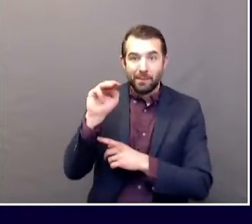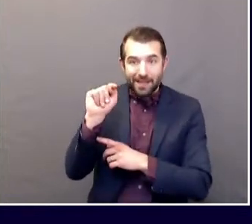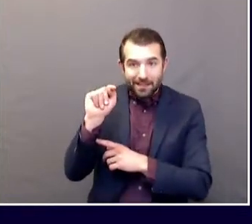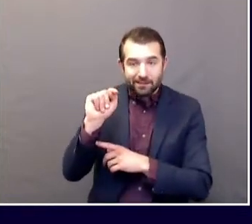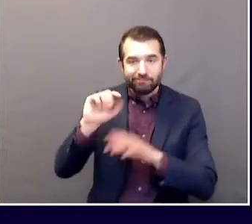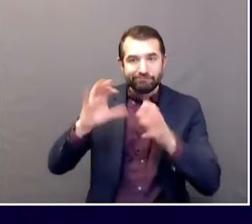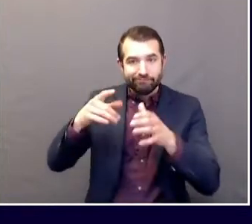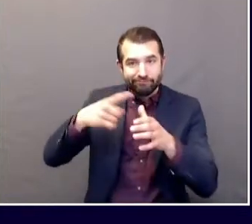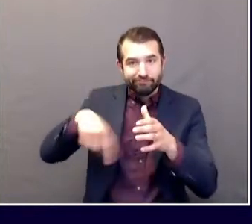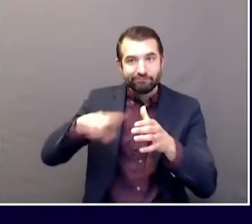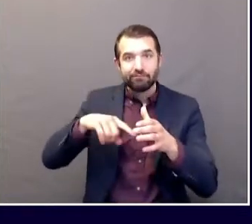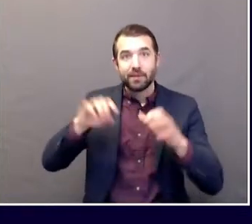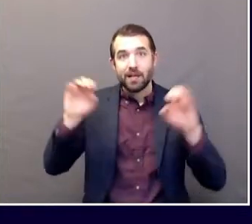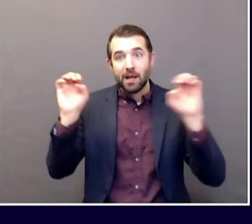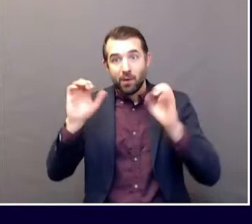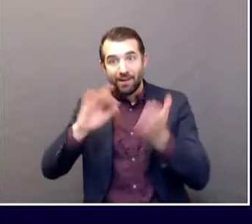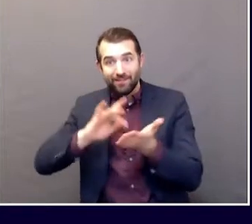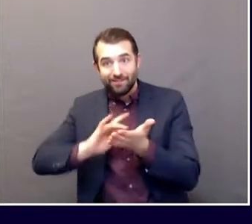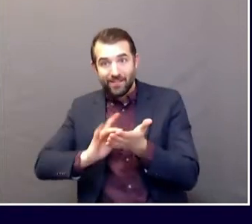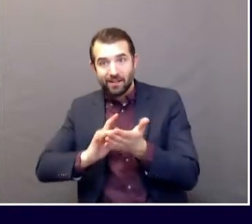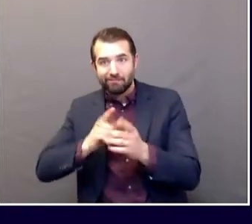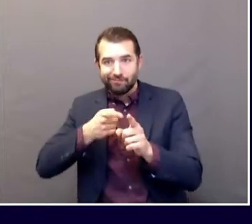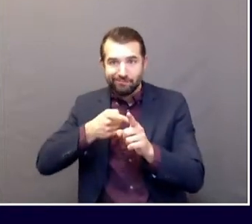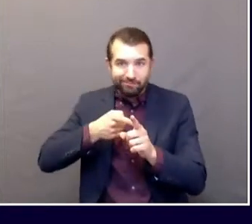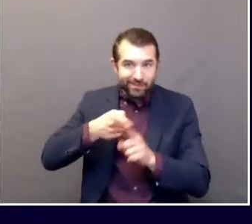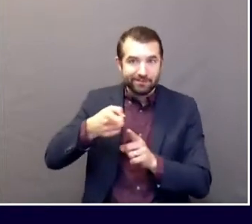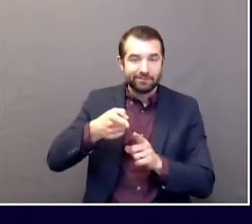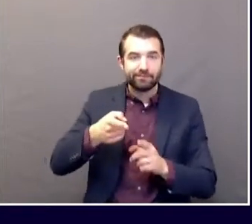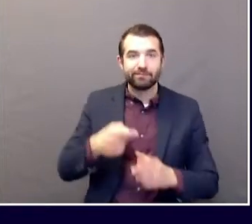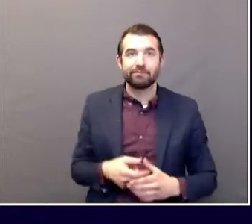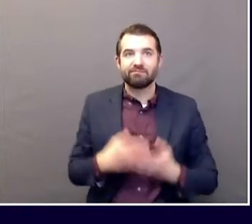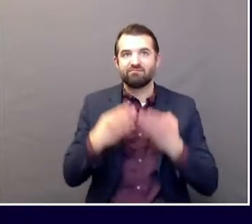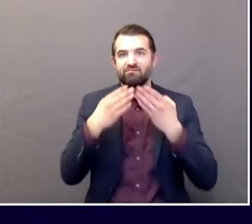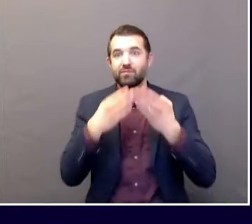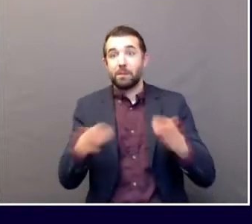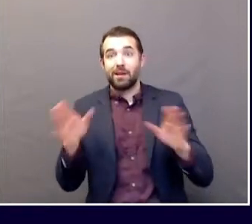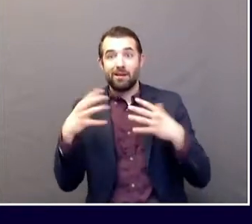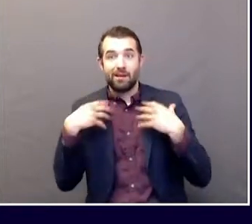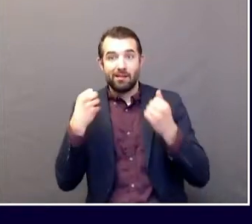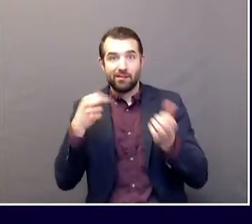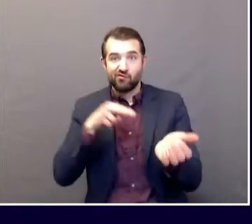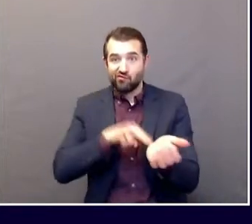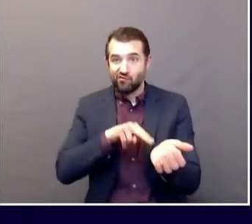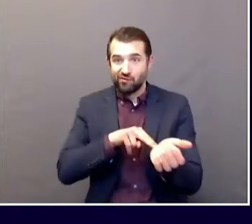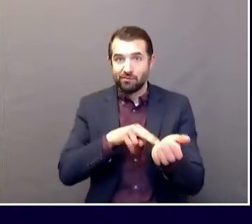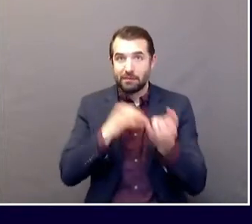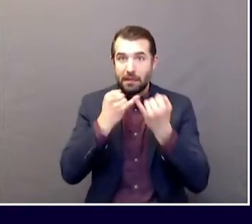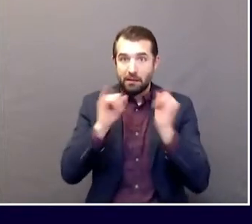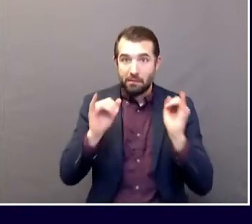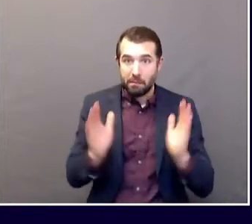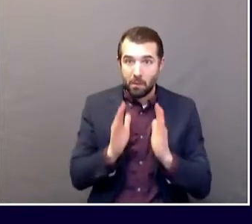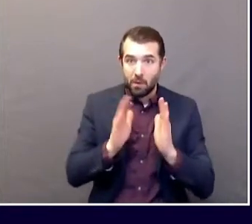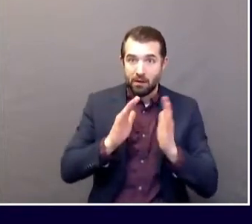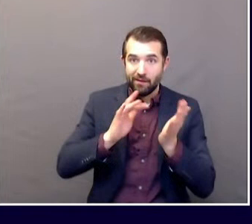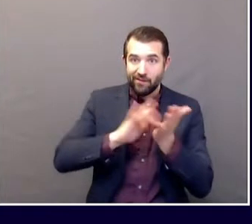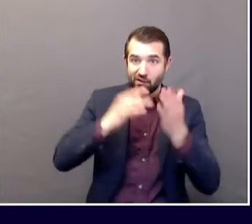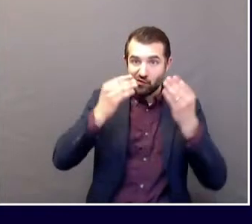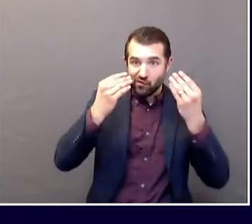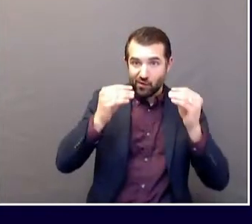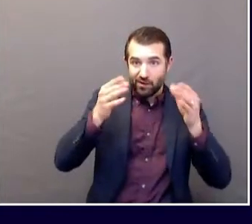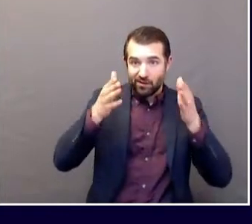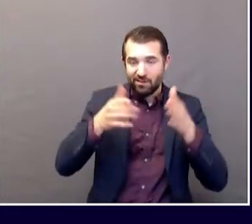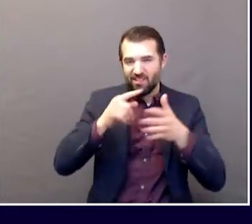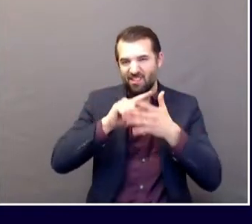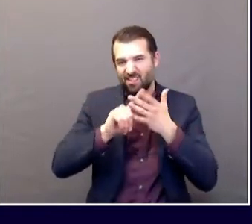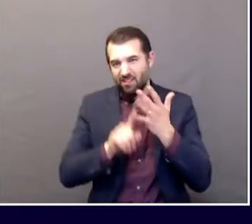providers, to say nothing of public health nurses, independent pharmacists. They've been the ones out there that have done much of the